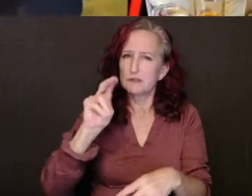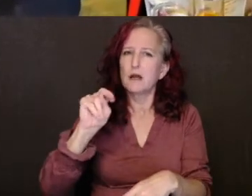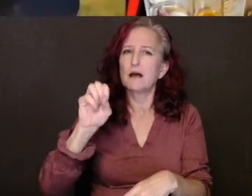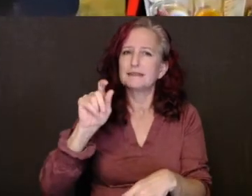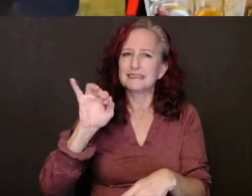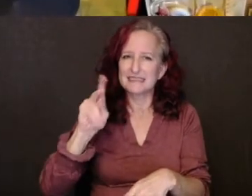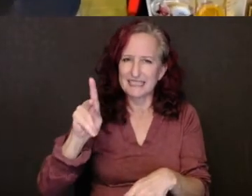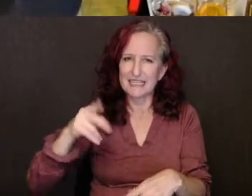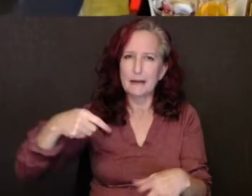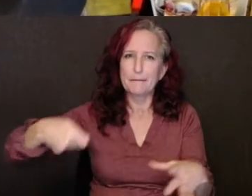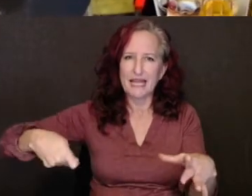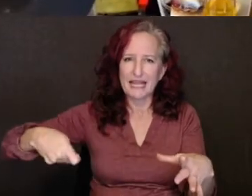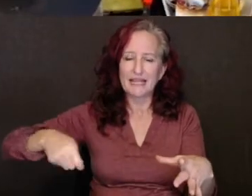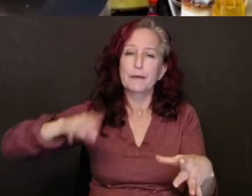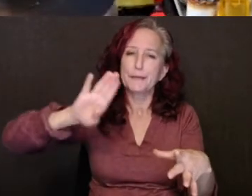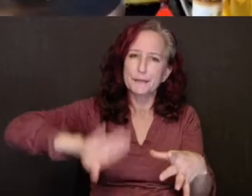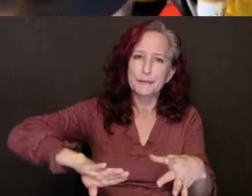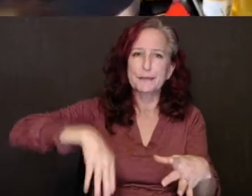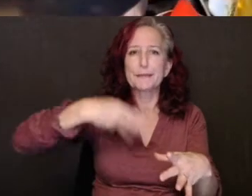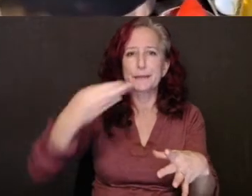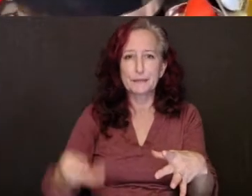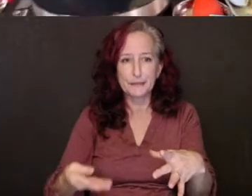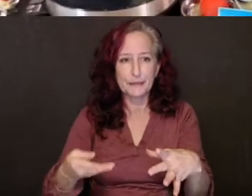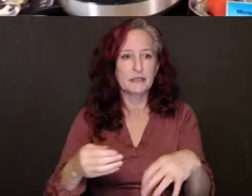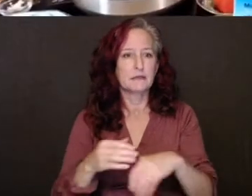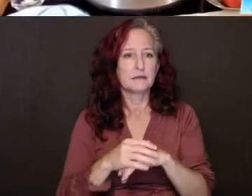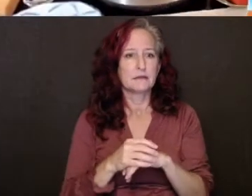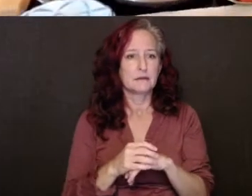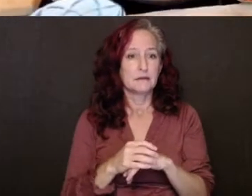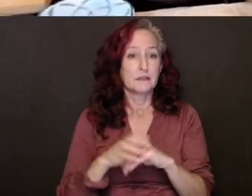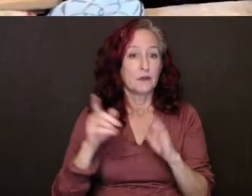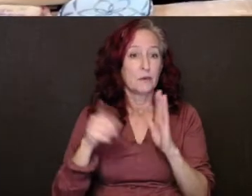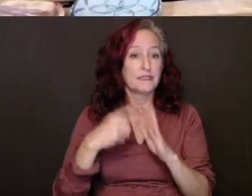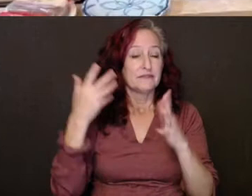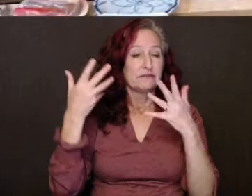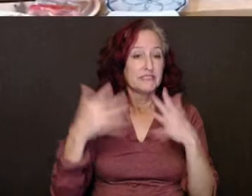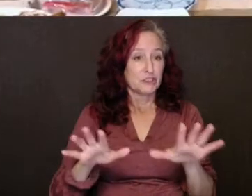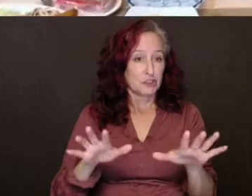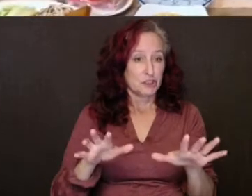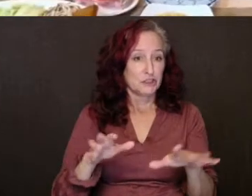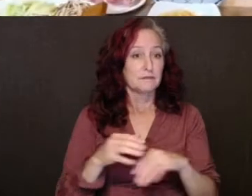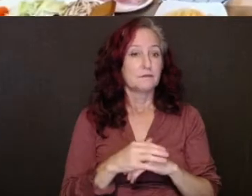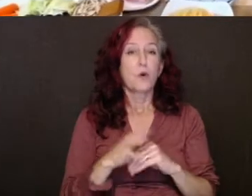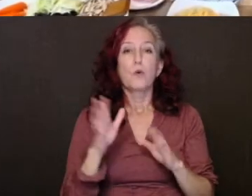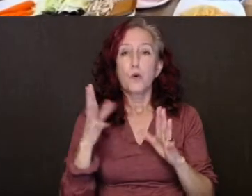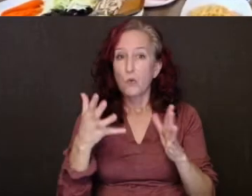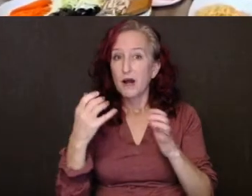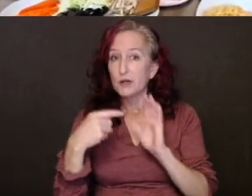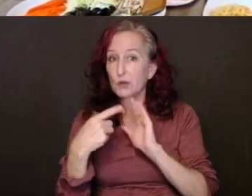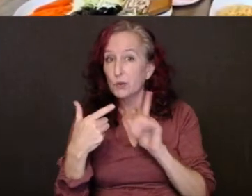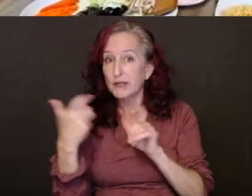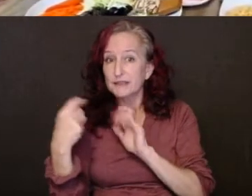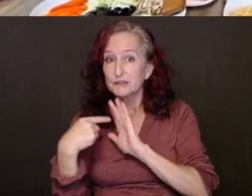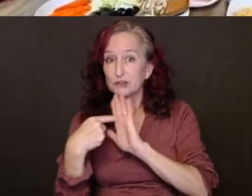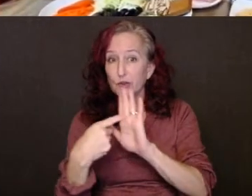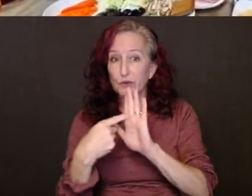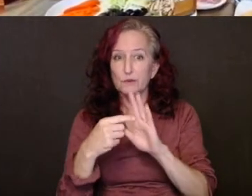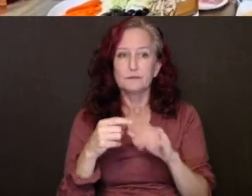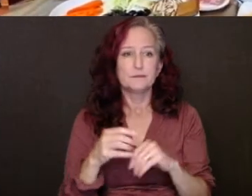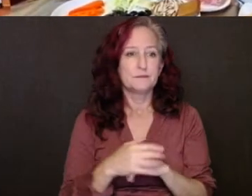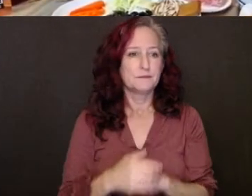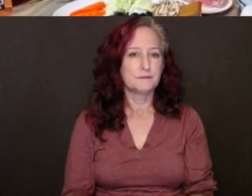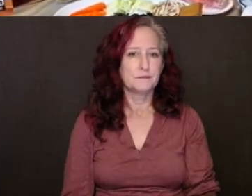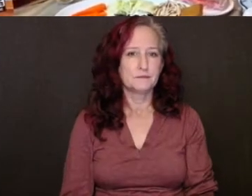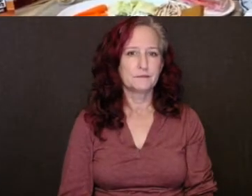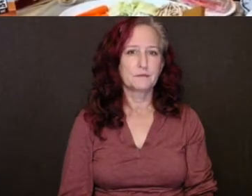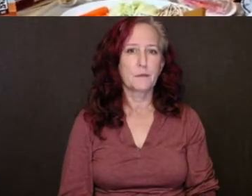very, very healthy. And there's a lot of antioxidant. That's the reason why. You gotta cook healthy, you gotta eat healthy, okay? We use oil pan fried it